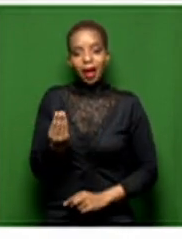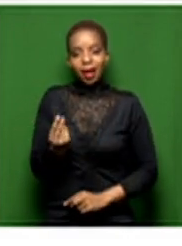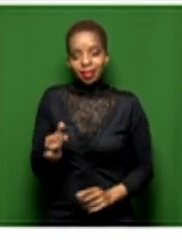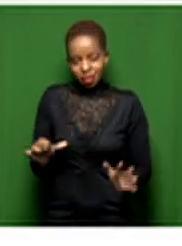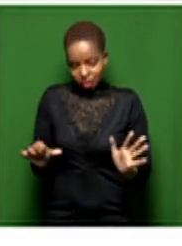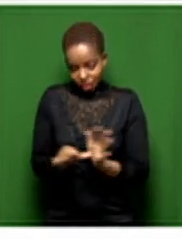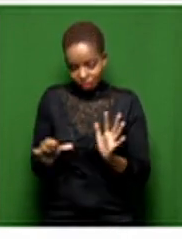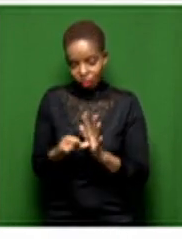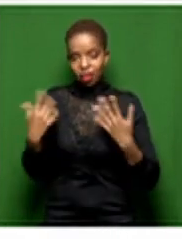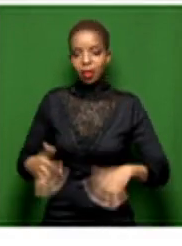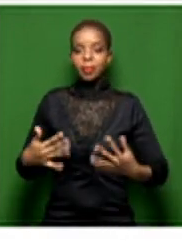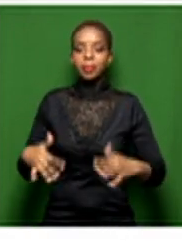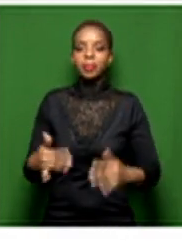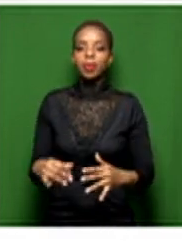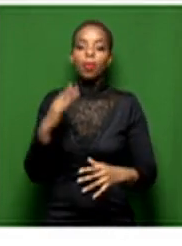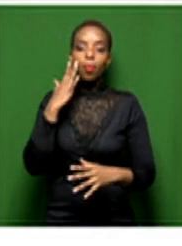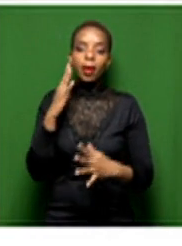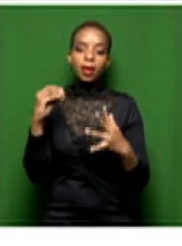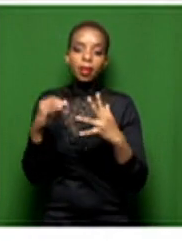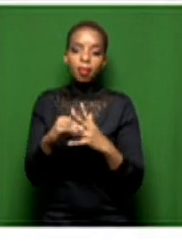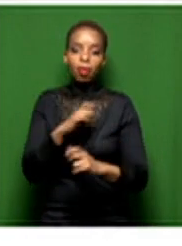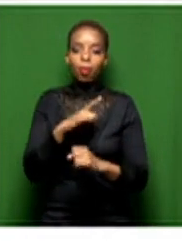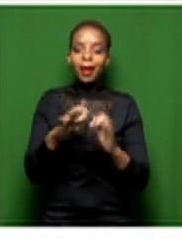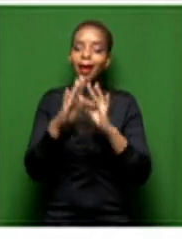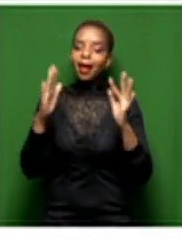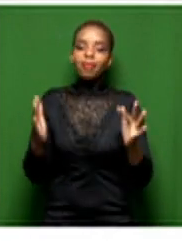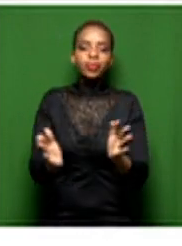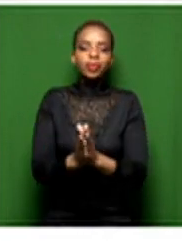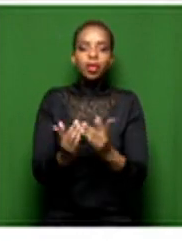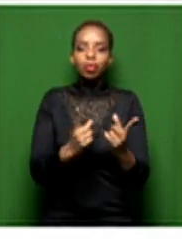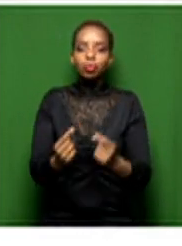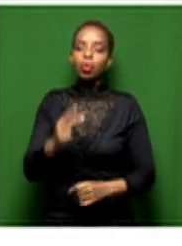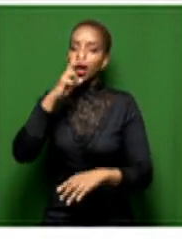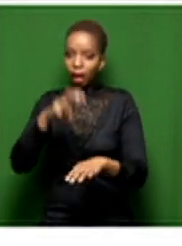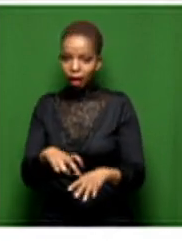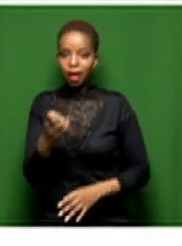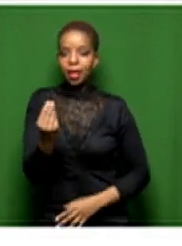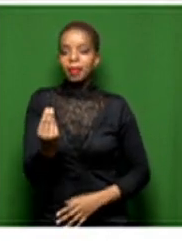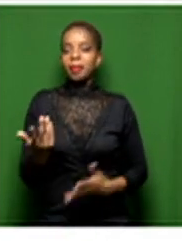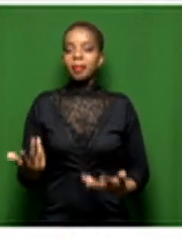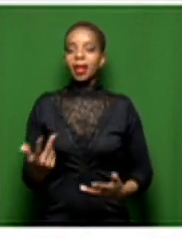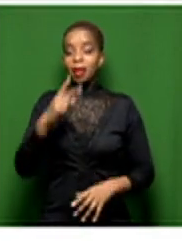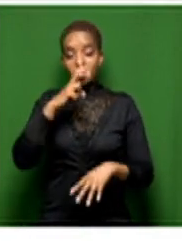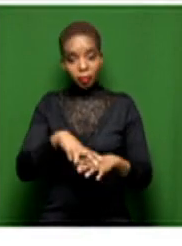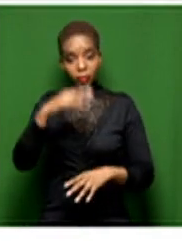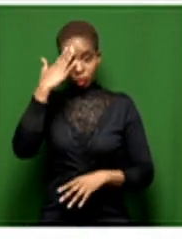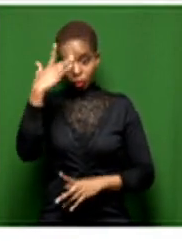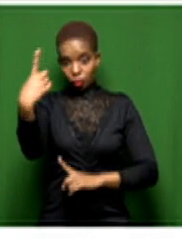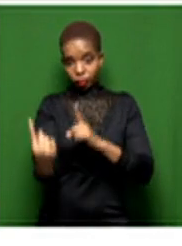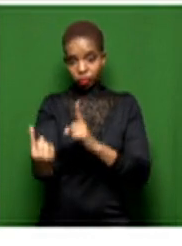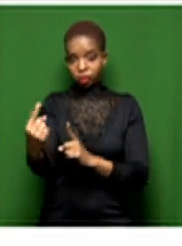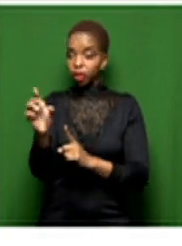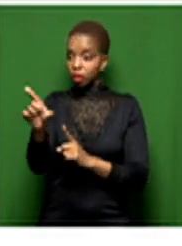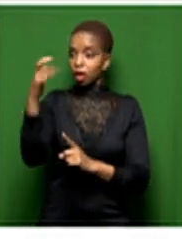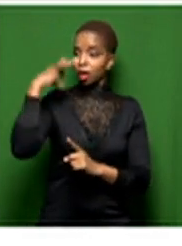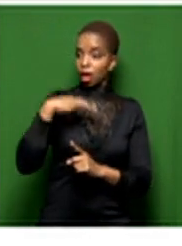because everything that we do must be financed. And we need to know each other's earnings. You need to know how much does your spouse